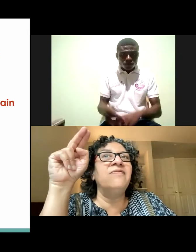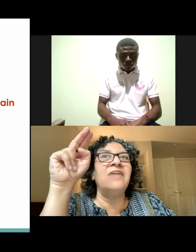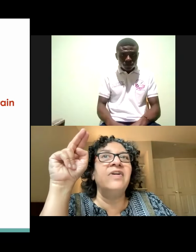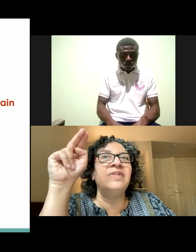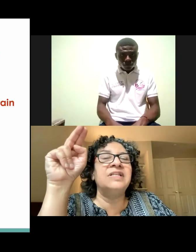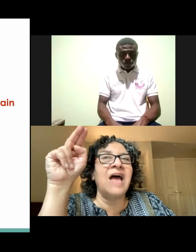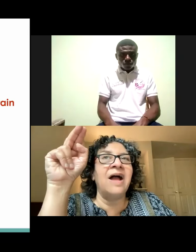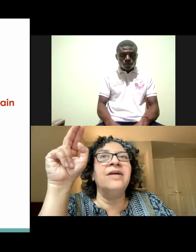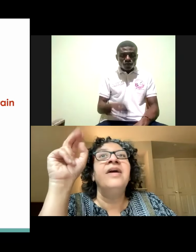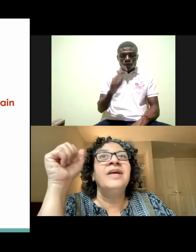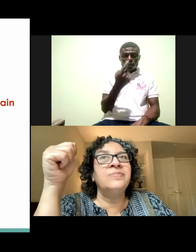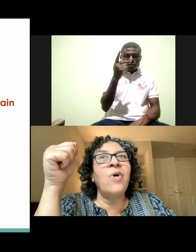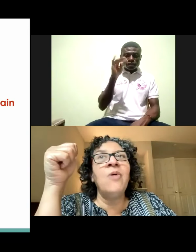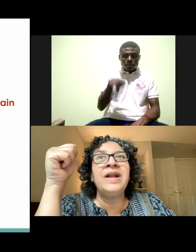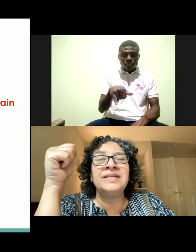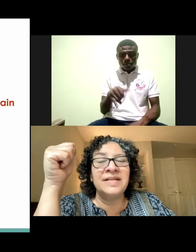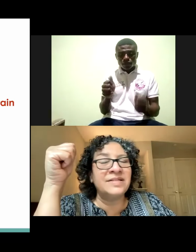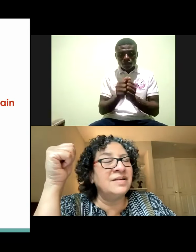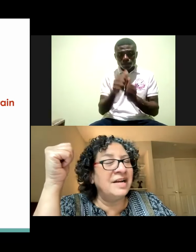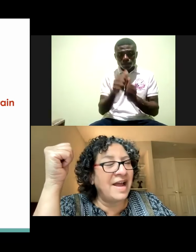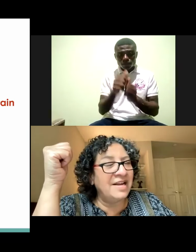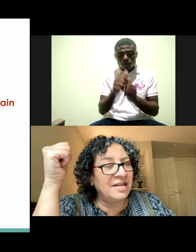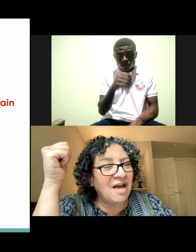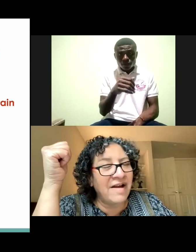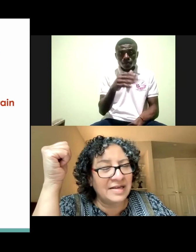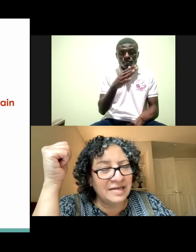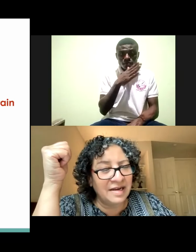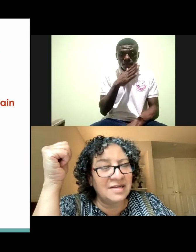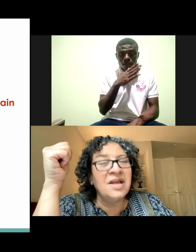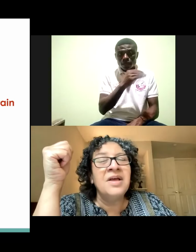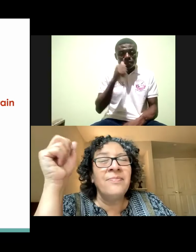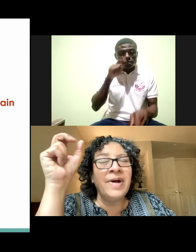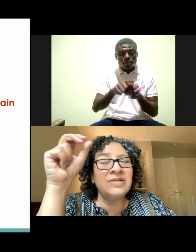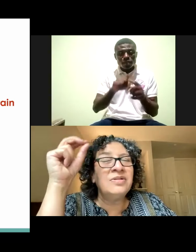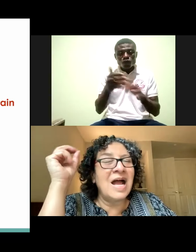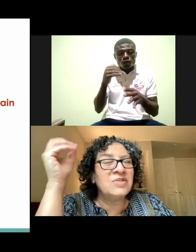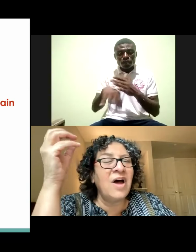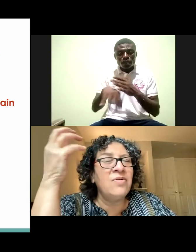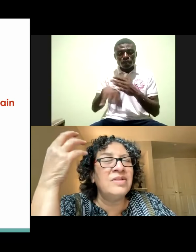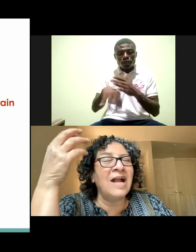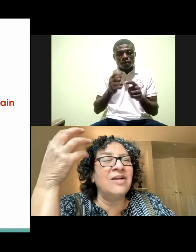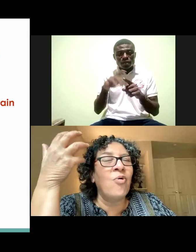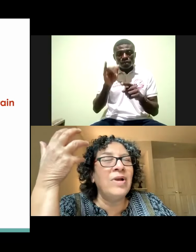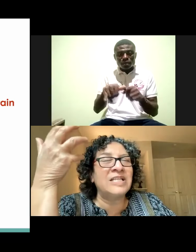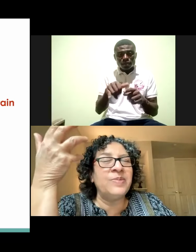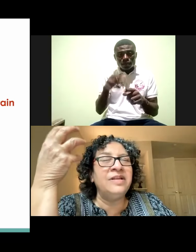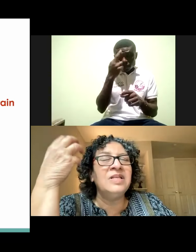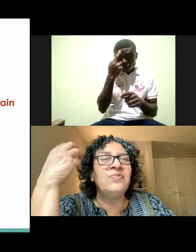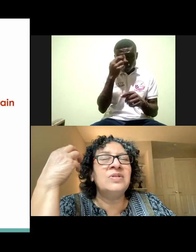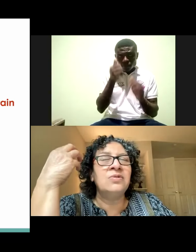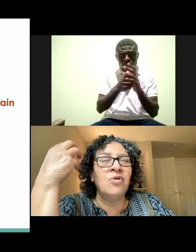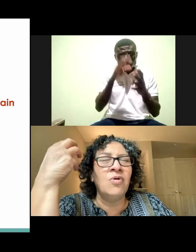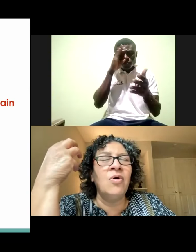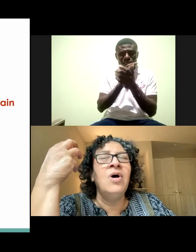only survivor with his dad. His mom and his sister, they died in the car accident. But so that's how that whole